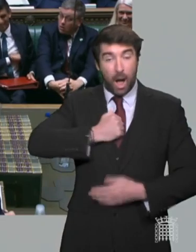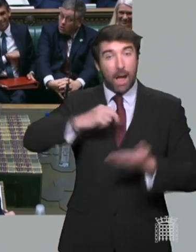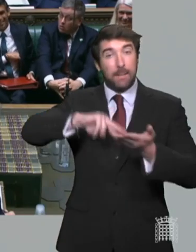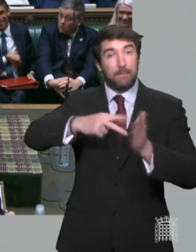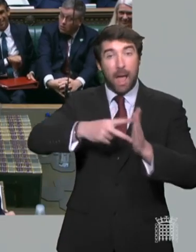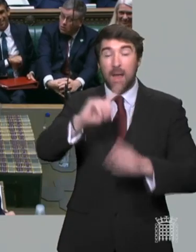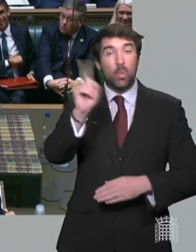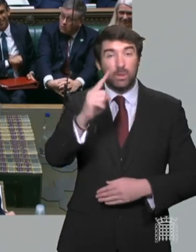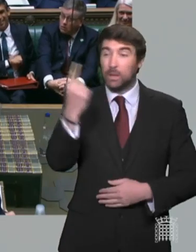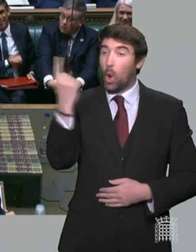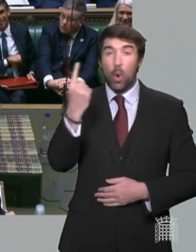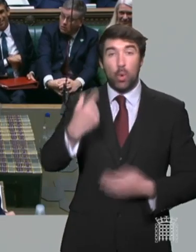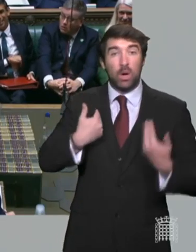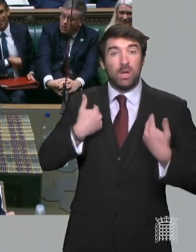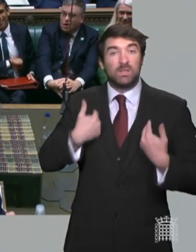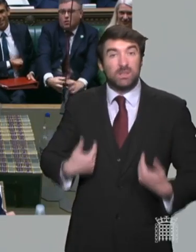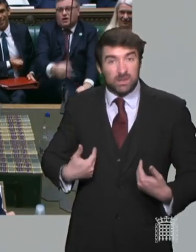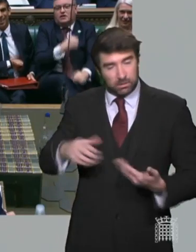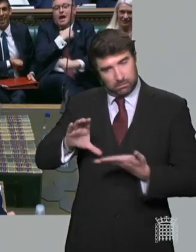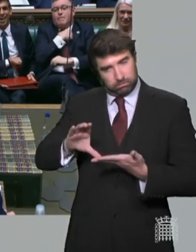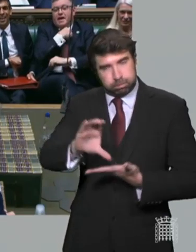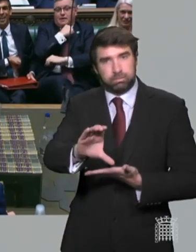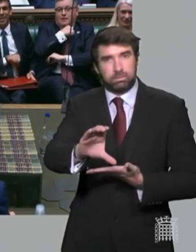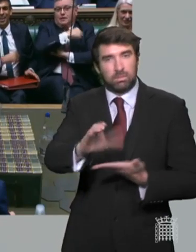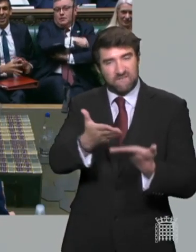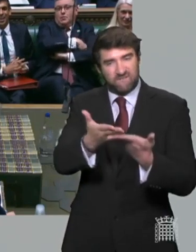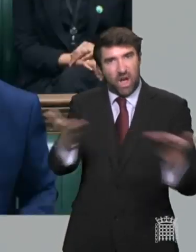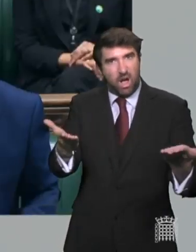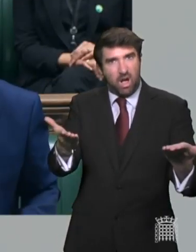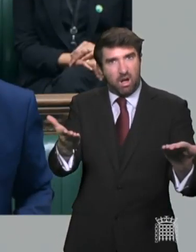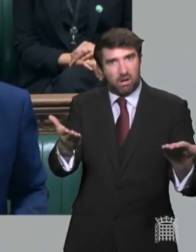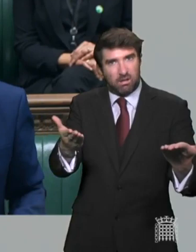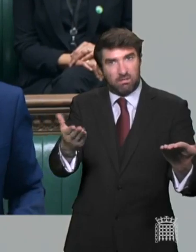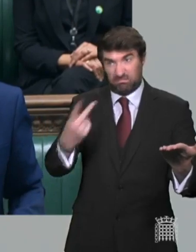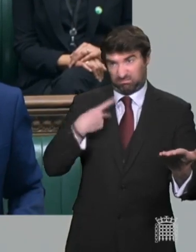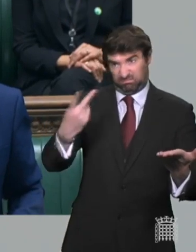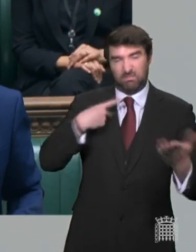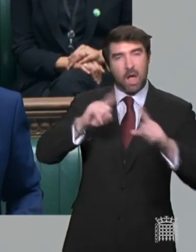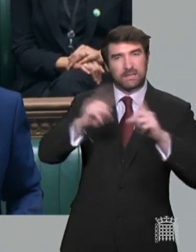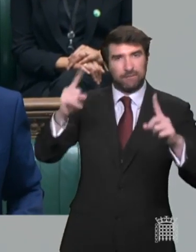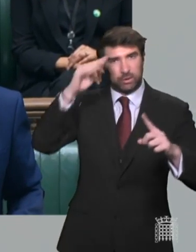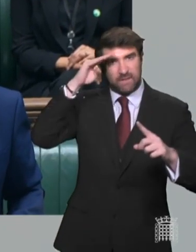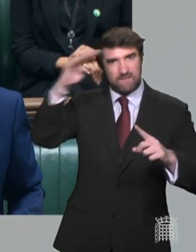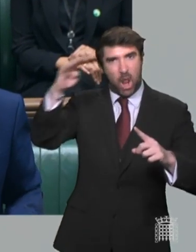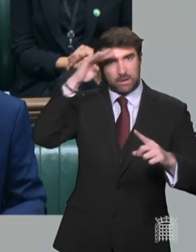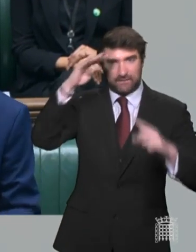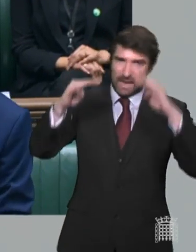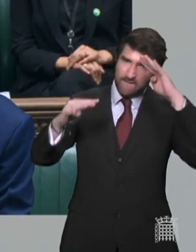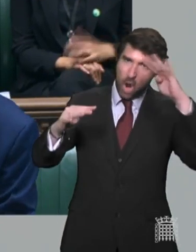that those with the broadest shoulders pay their fair share. That is the difference. That is